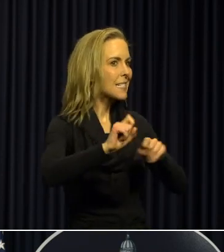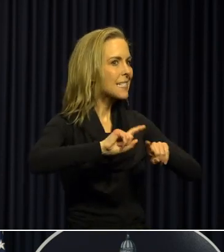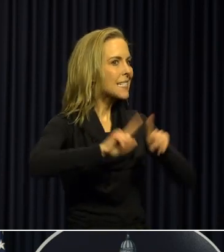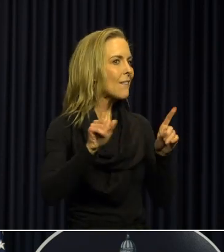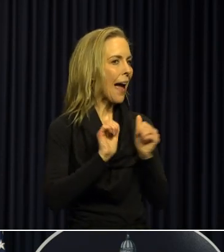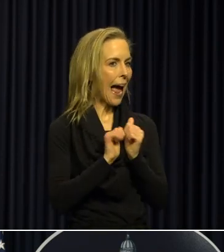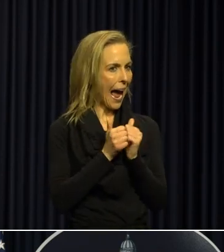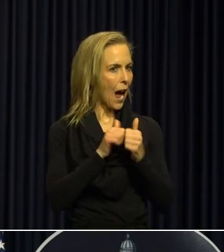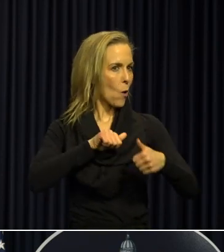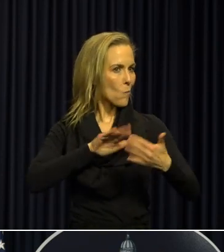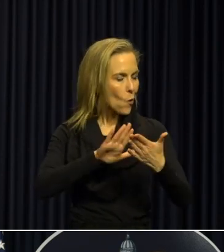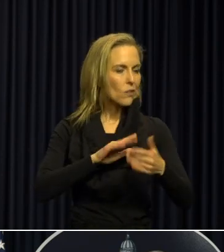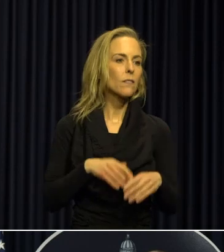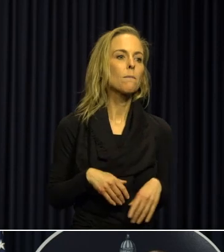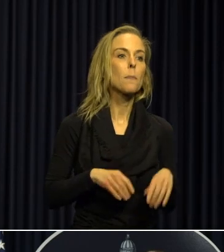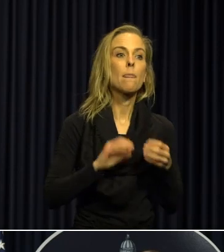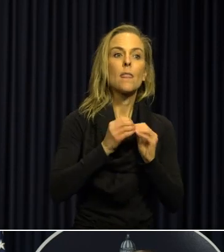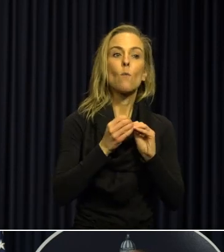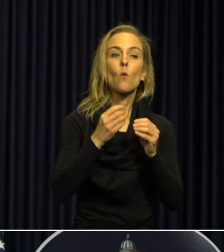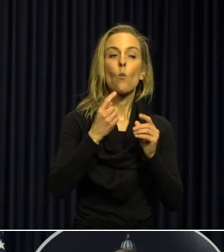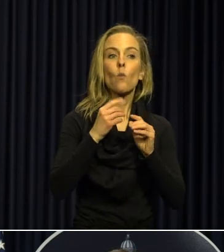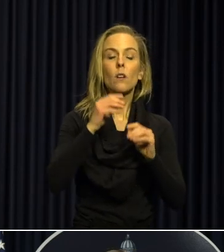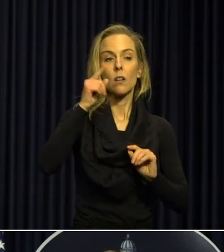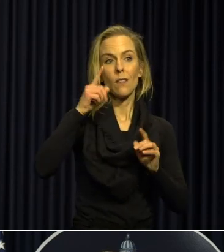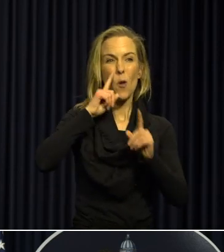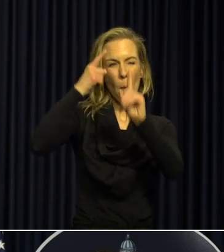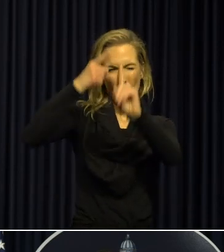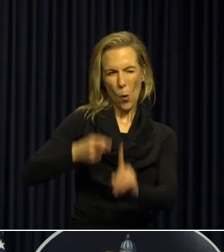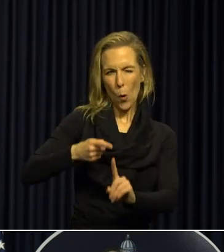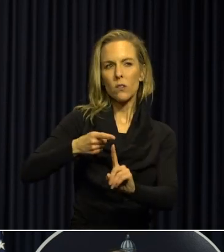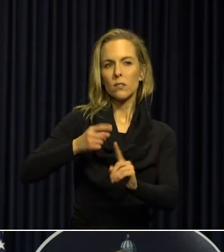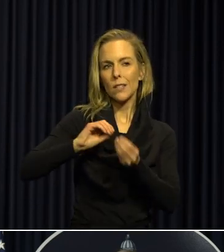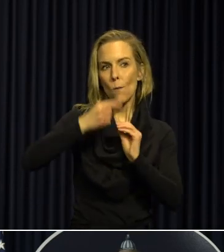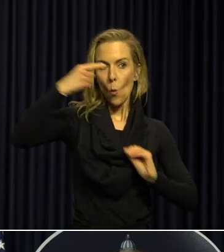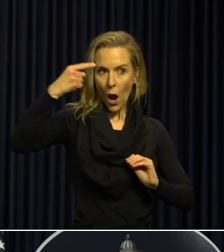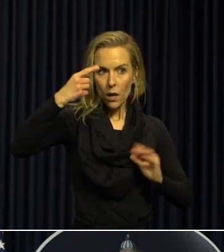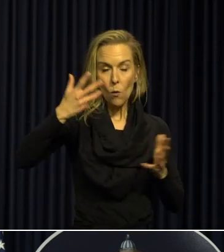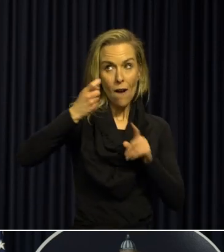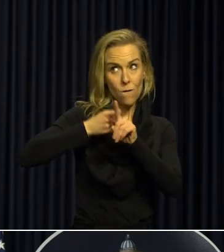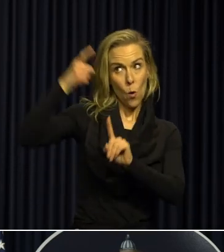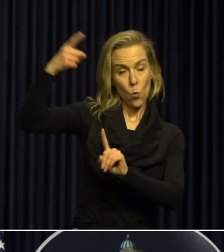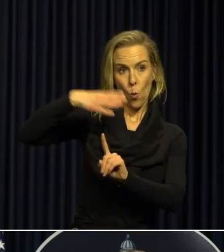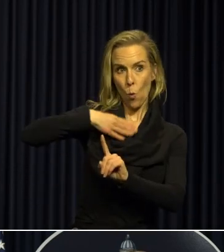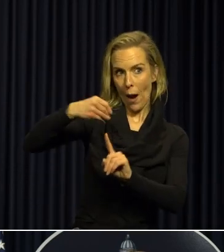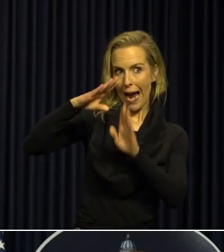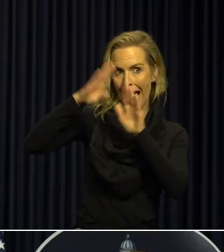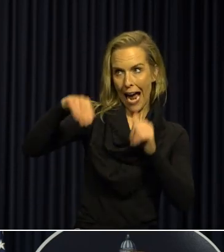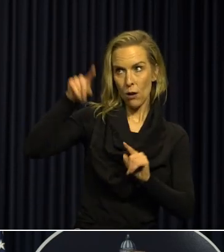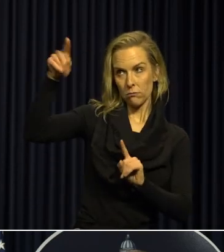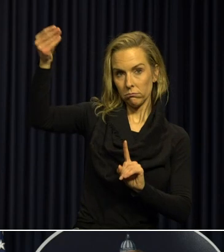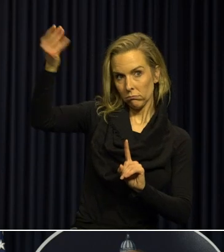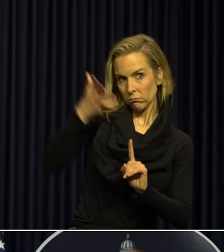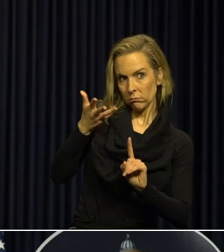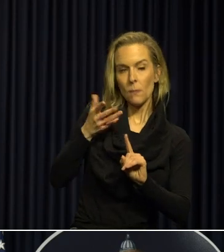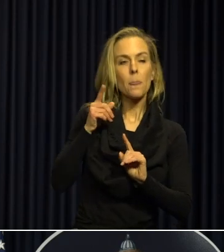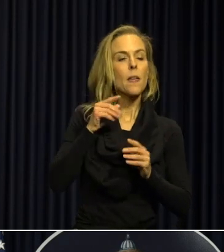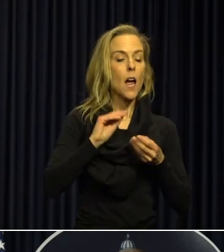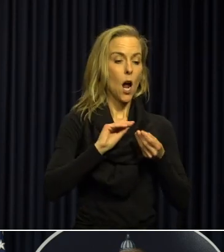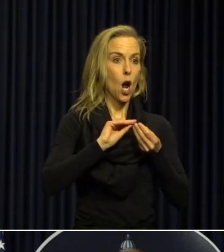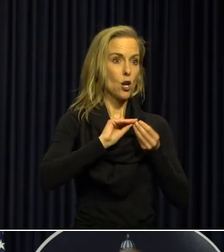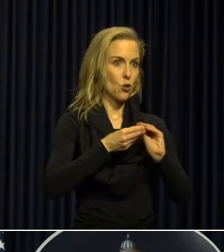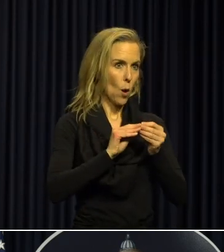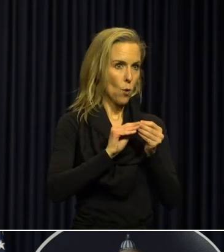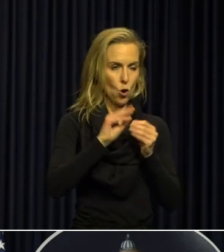with our benchmarks. Number one, and this comes straight from the White House, is the number and the rate of